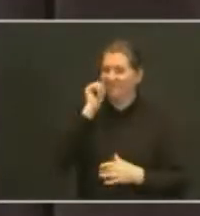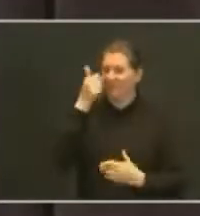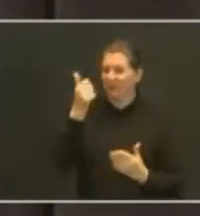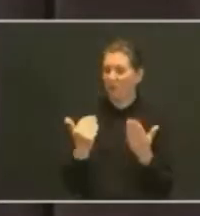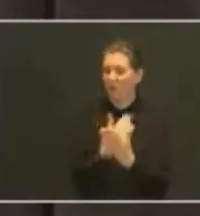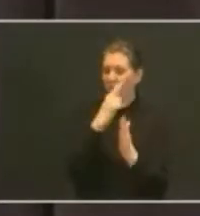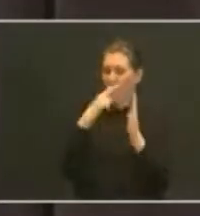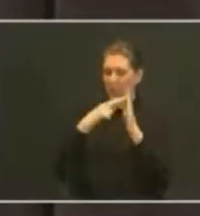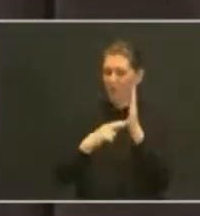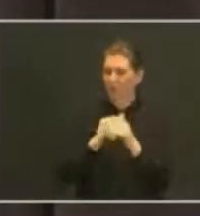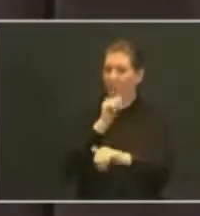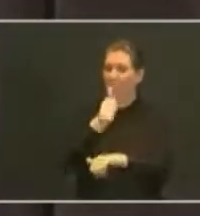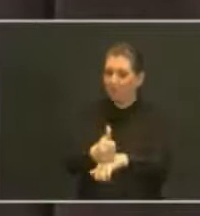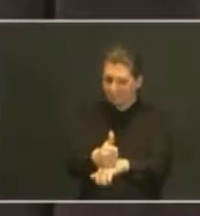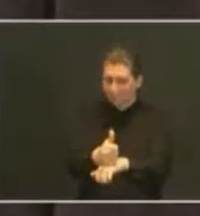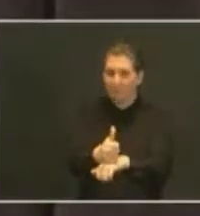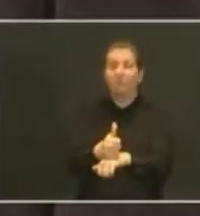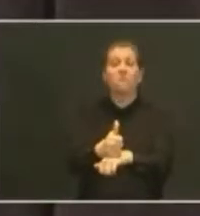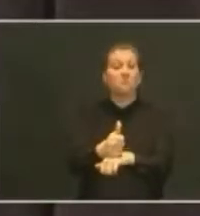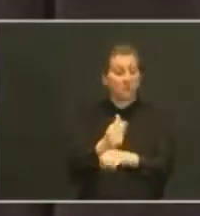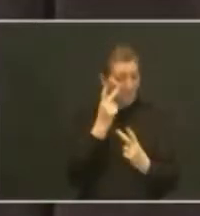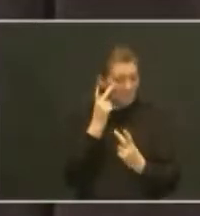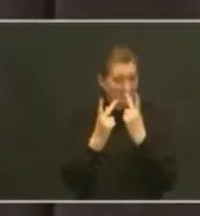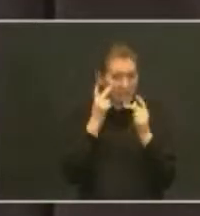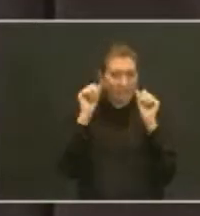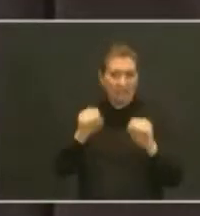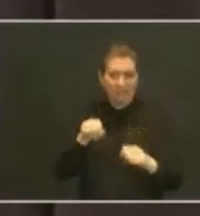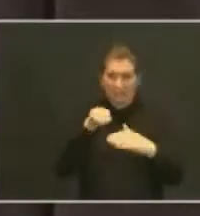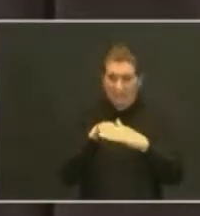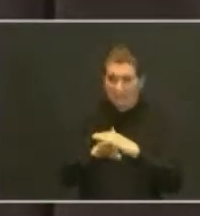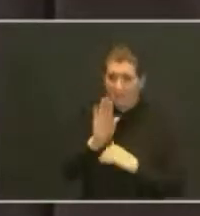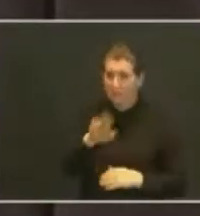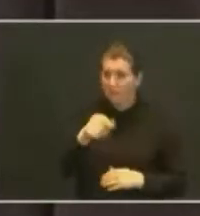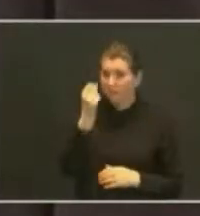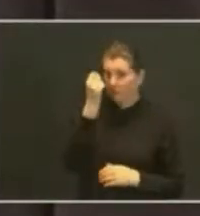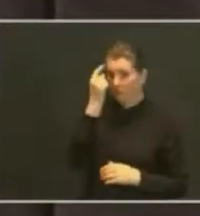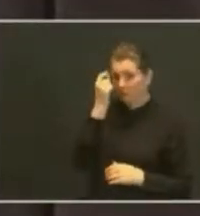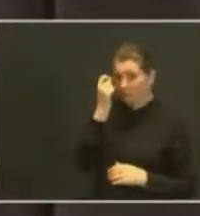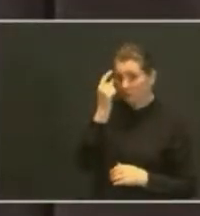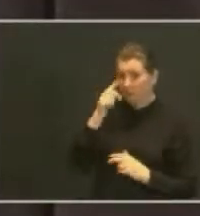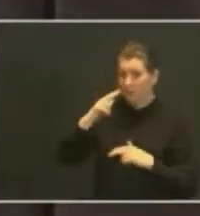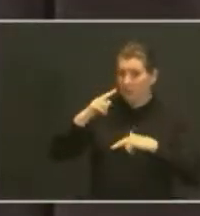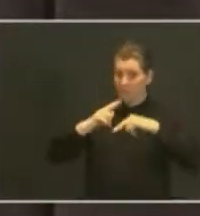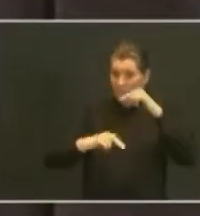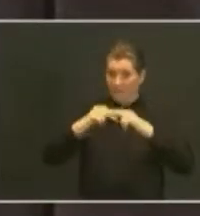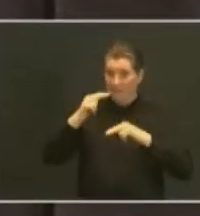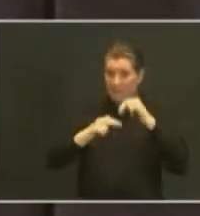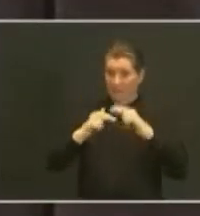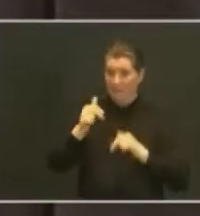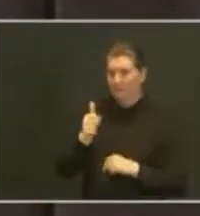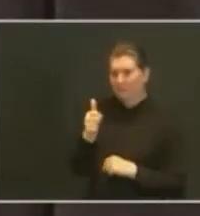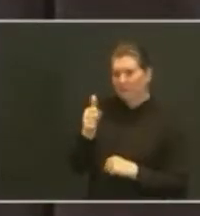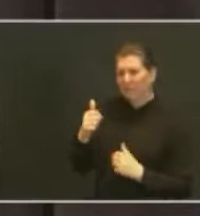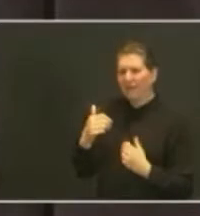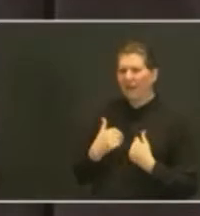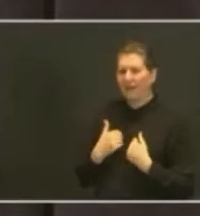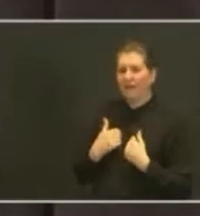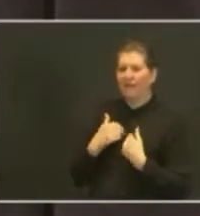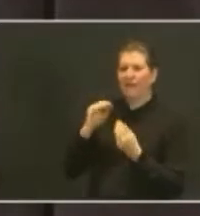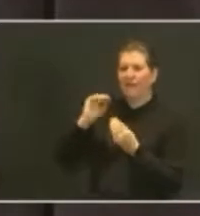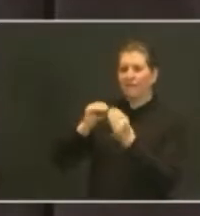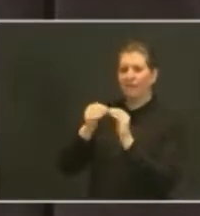visitation should resume if the facility has not had any COVID-19 cases in the last 14